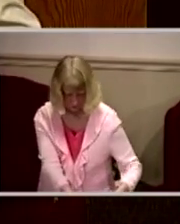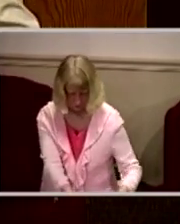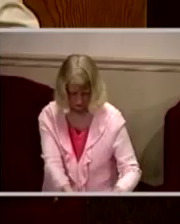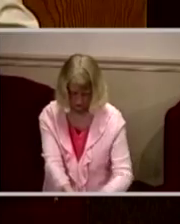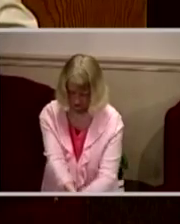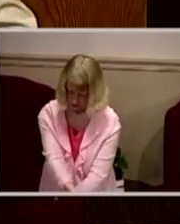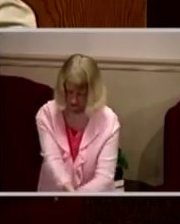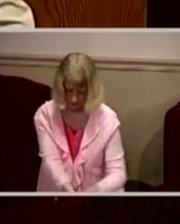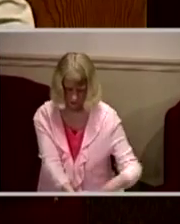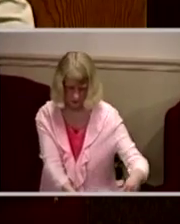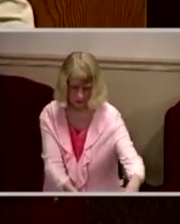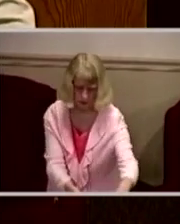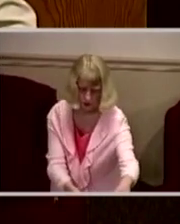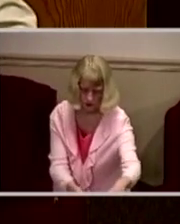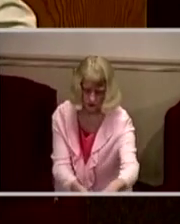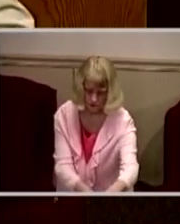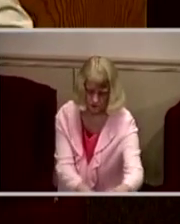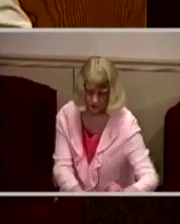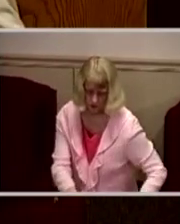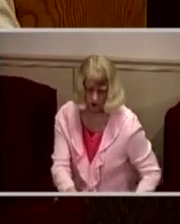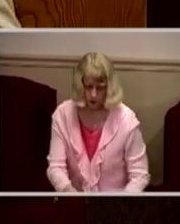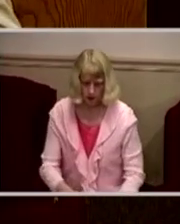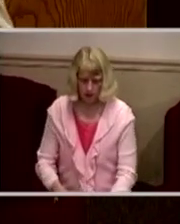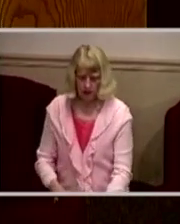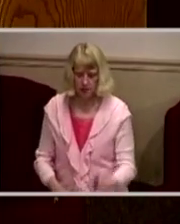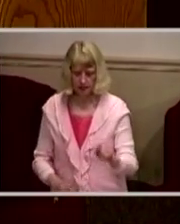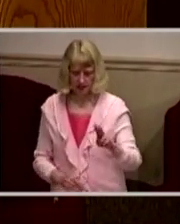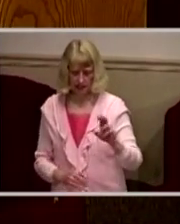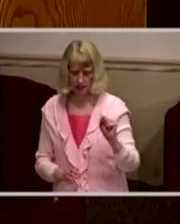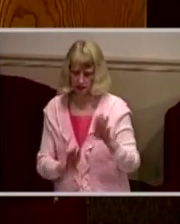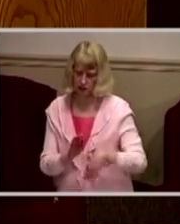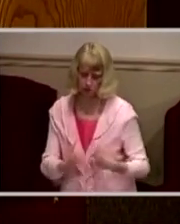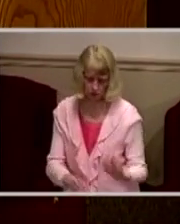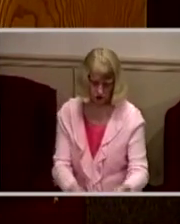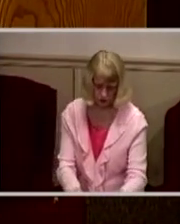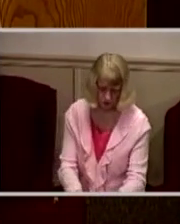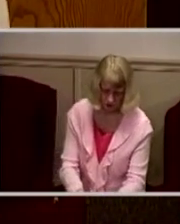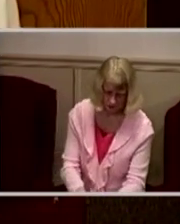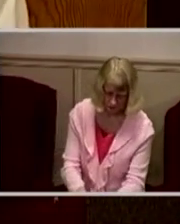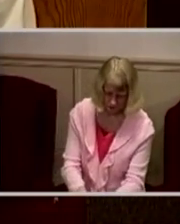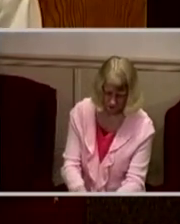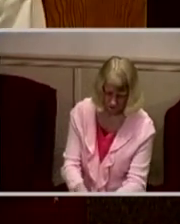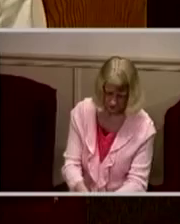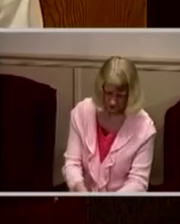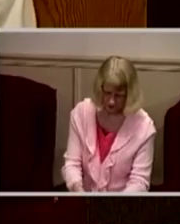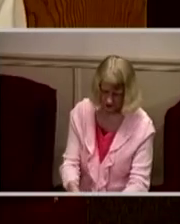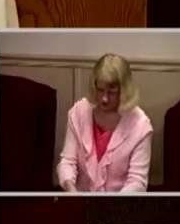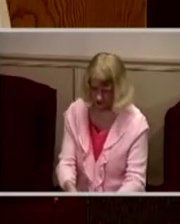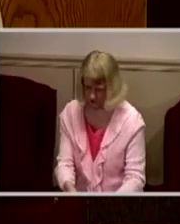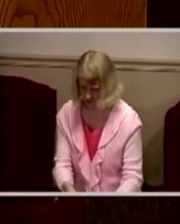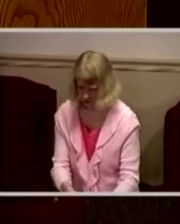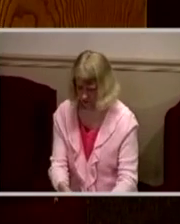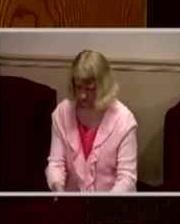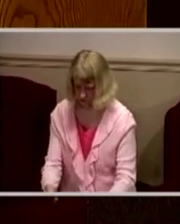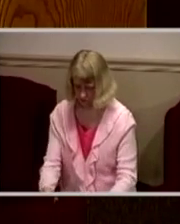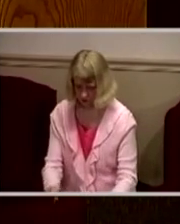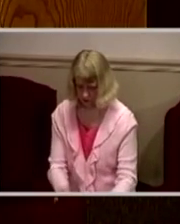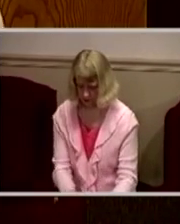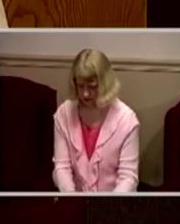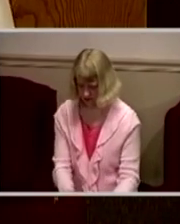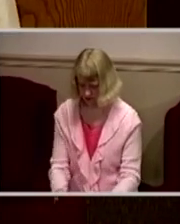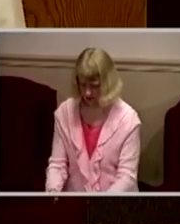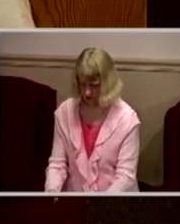you follow along. First of all, we'll start with Titus chapter 2, and then 1 Corinthians 15, and then Ephesians 2.